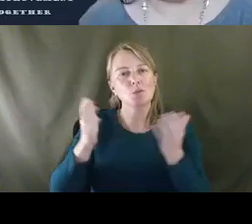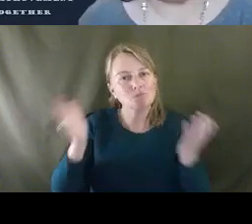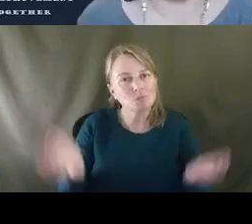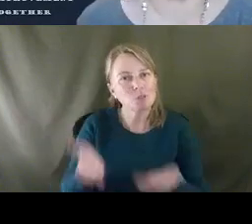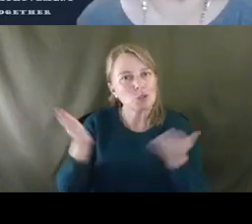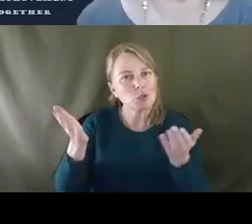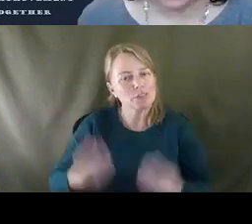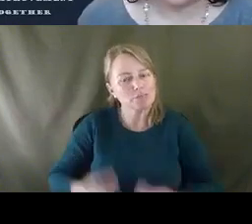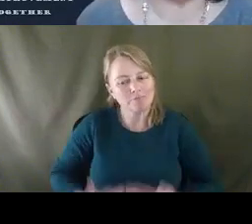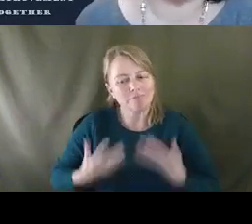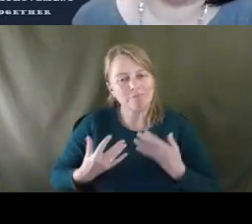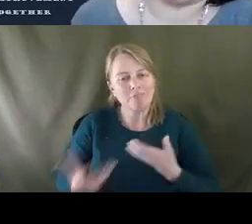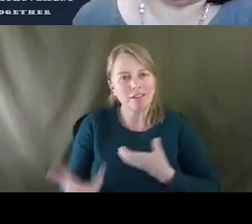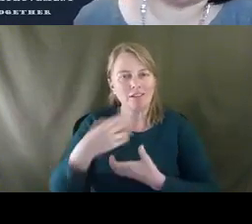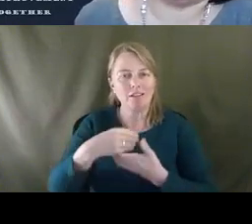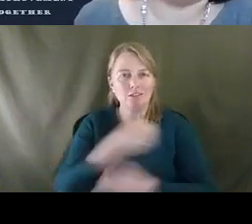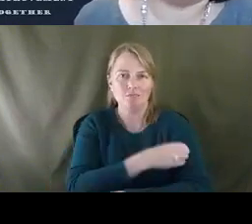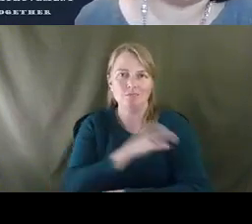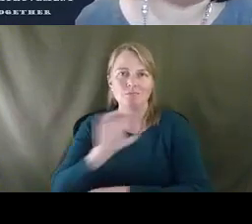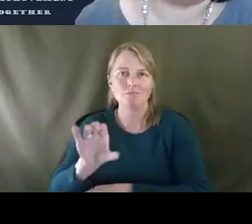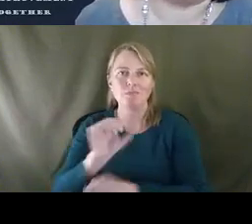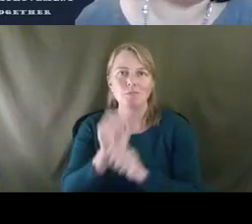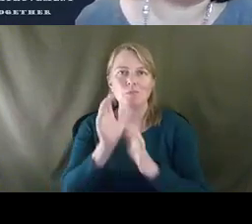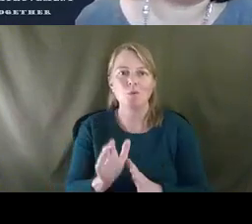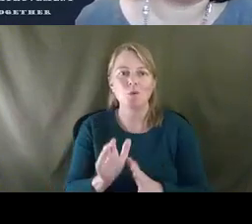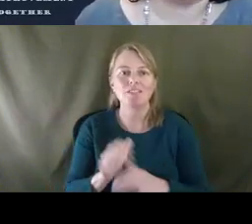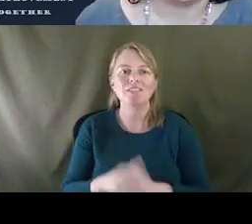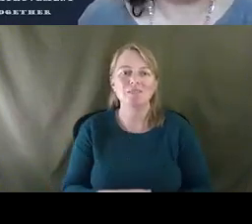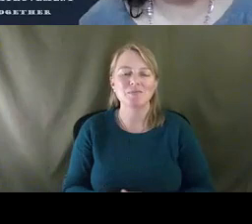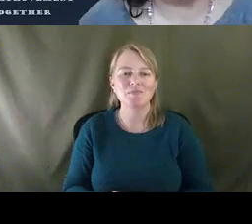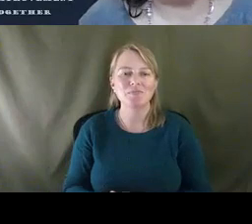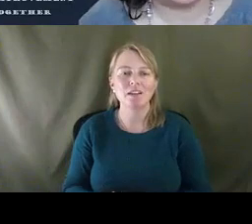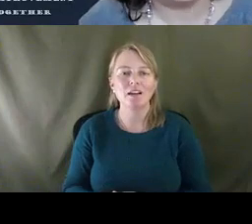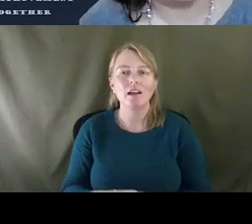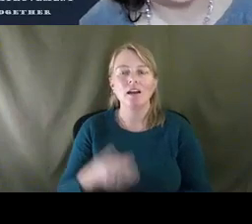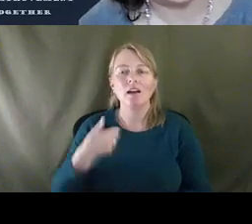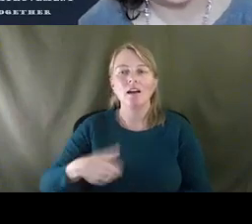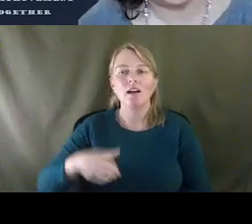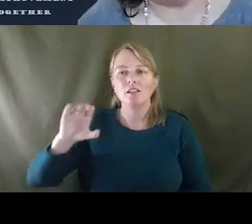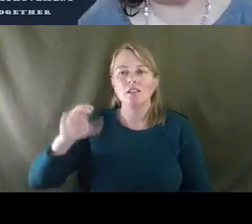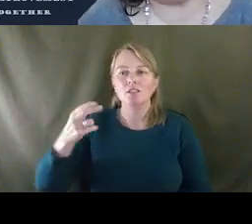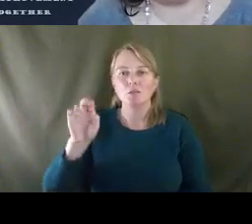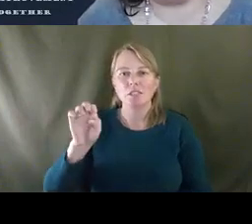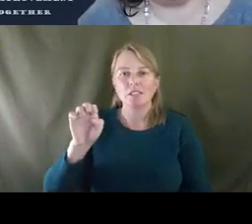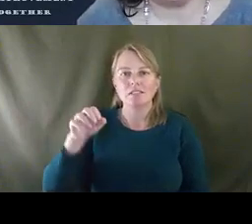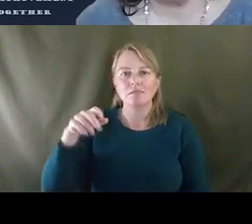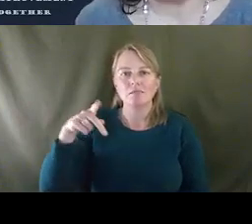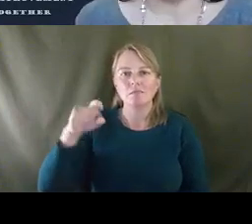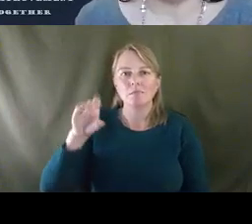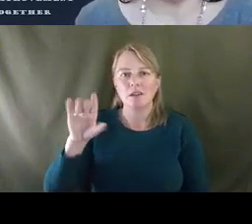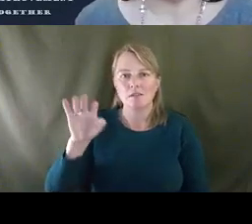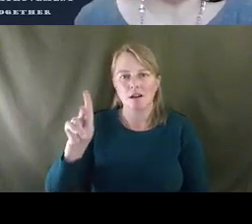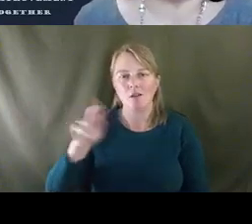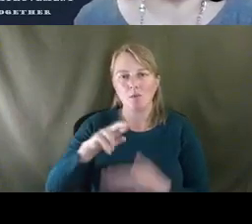encourage, engage, and empower your employees with Jessica Mobbs. I'm Sharice Pidcock with Results Washington.